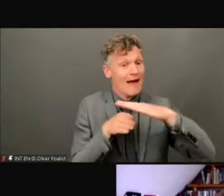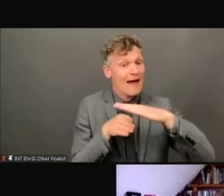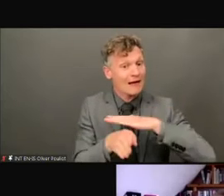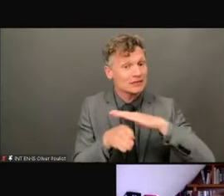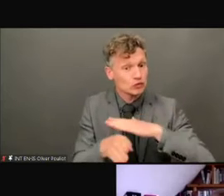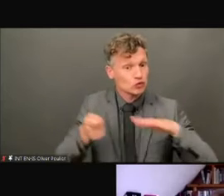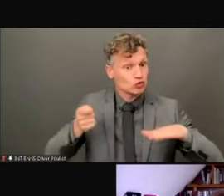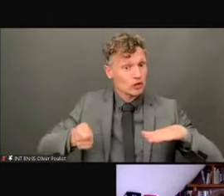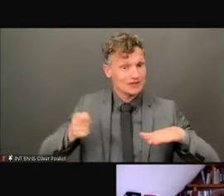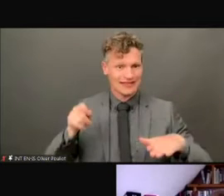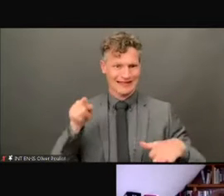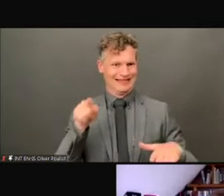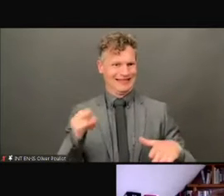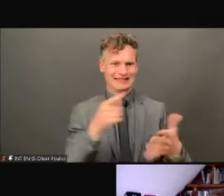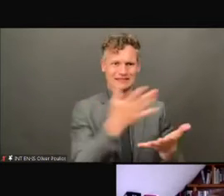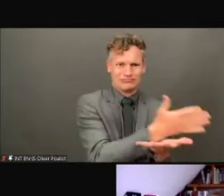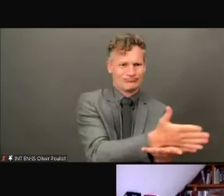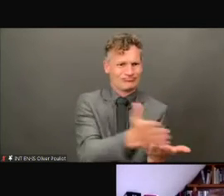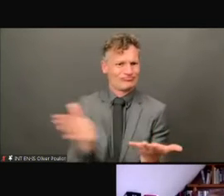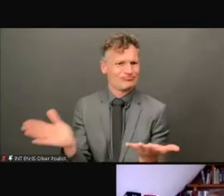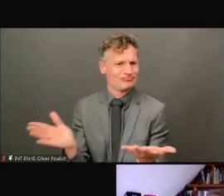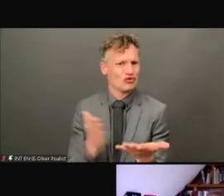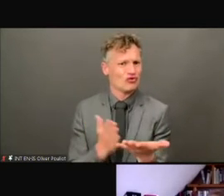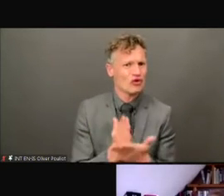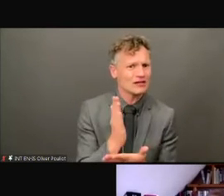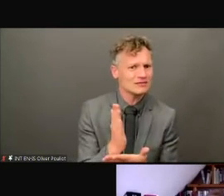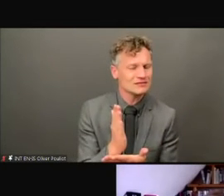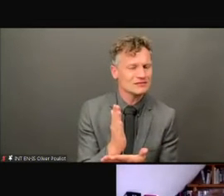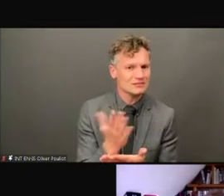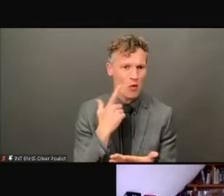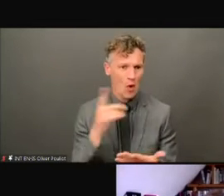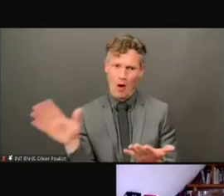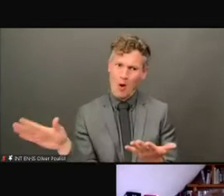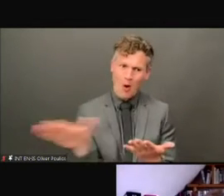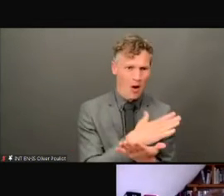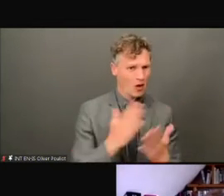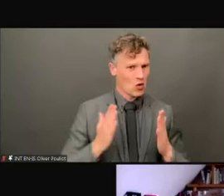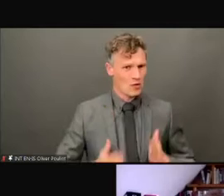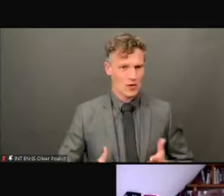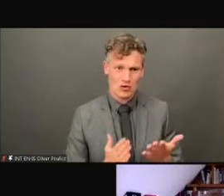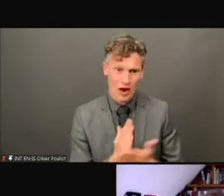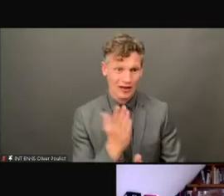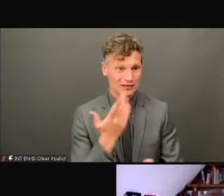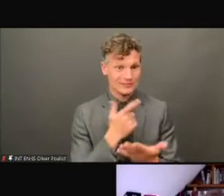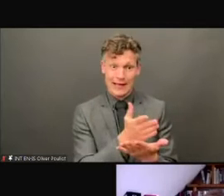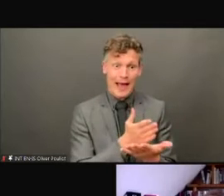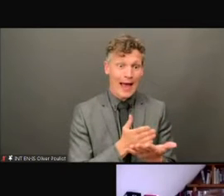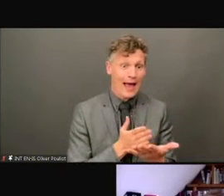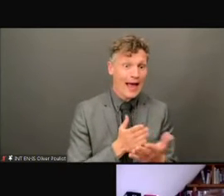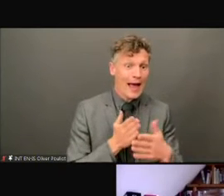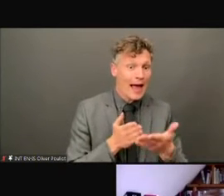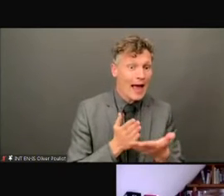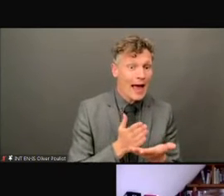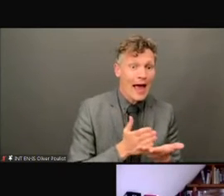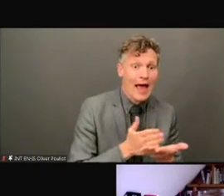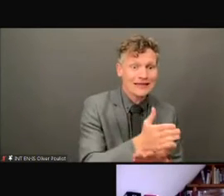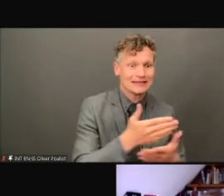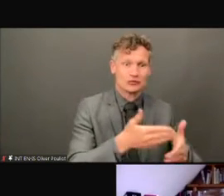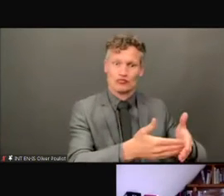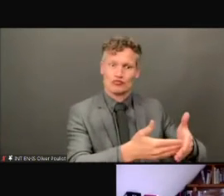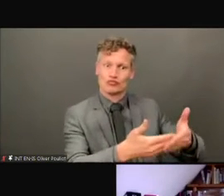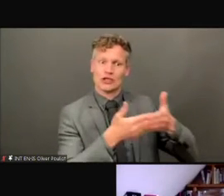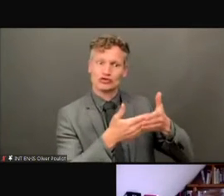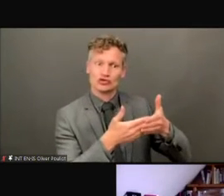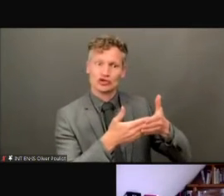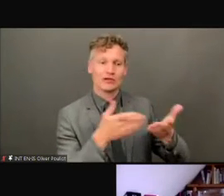holders to exercise all their human rights. Access to justice involves access to the mechanism of protection, redress,